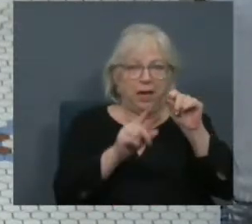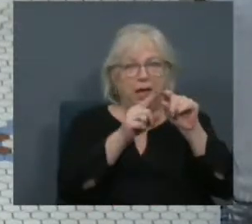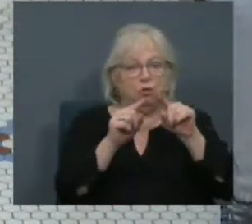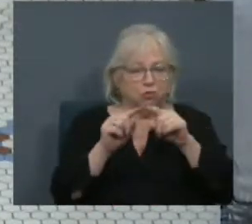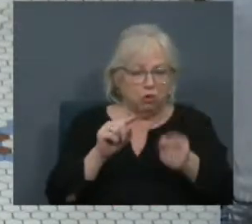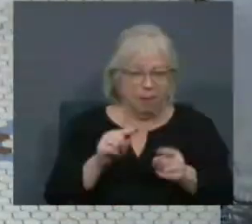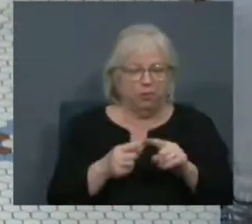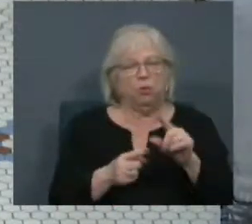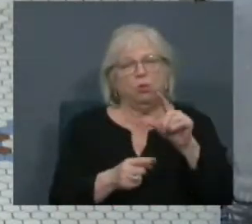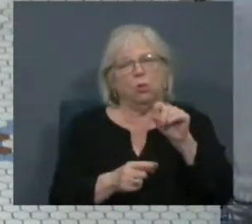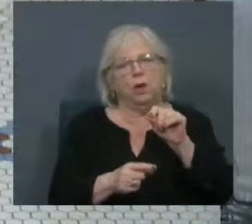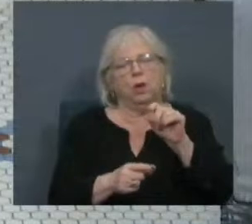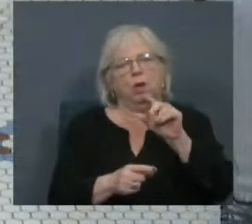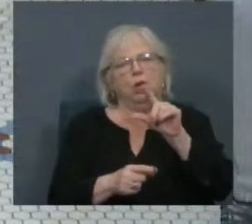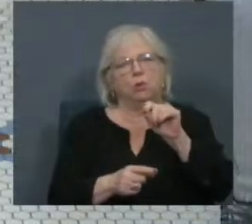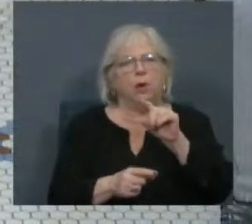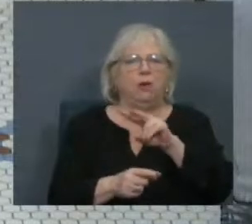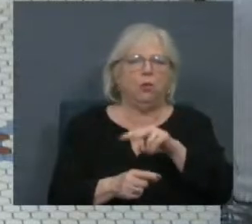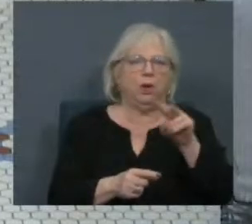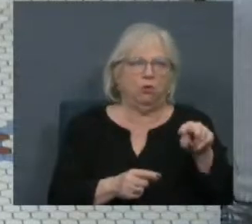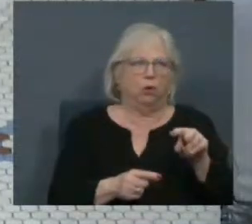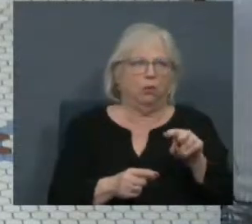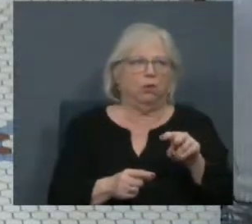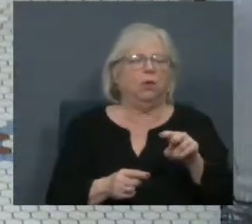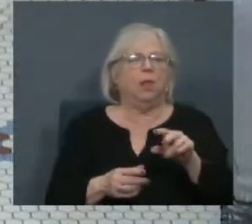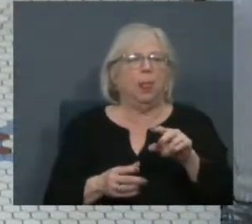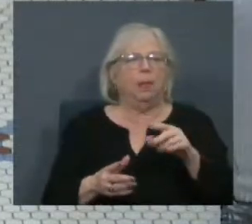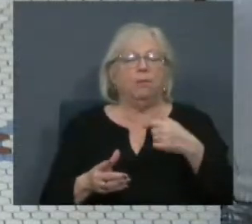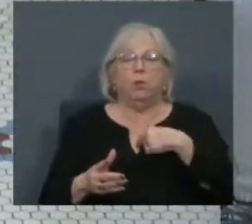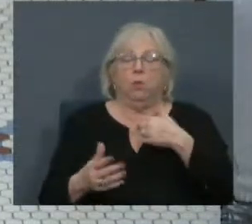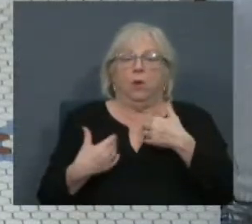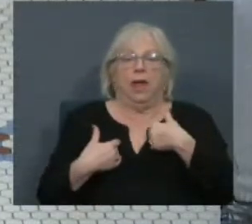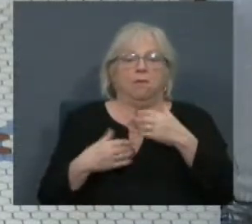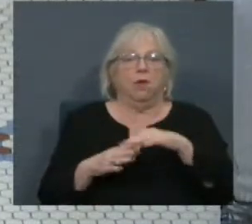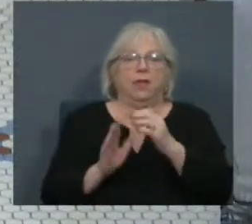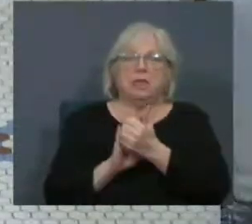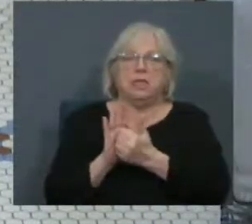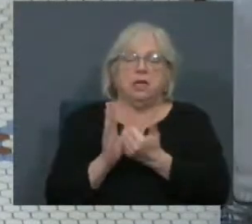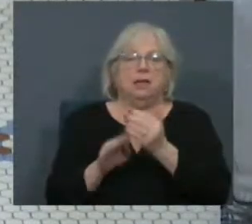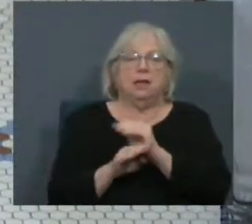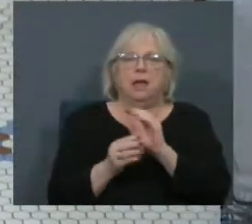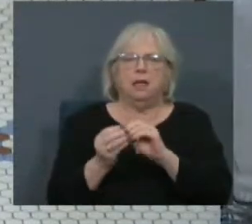proven evidence-based backing that we can invest in. We even have on the agenda tonight,